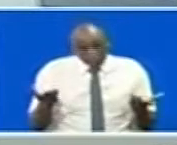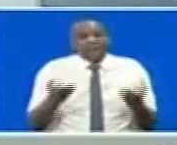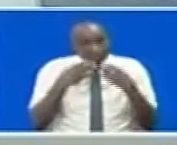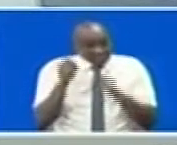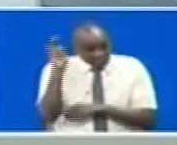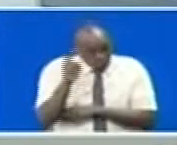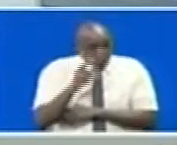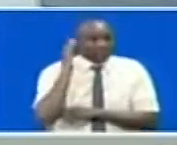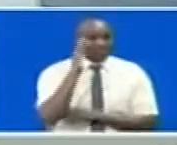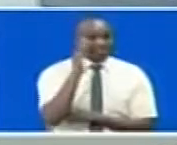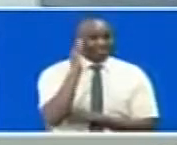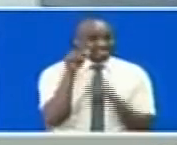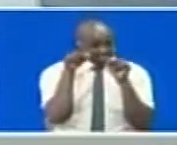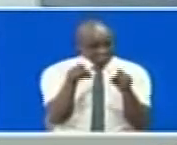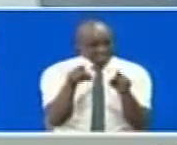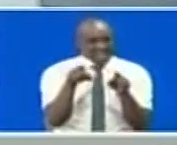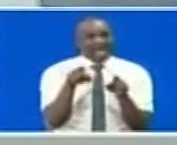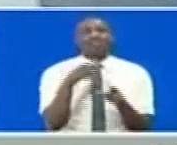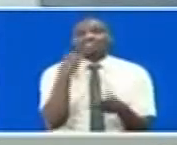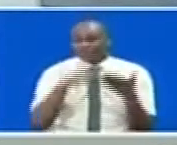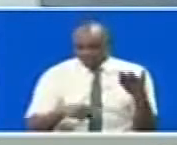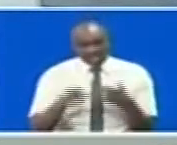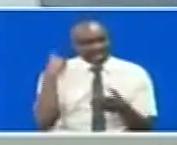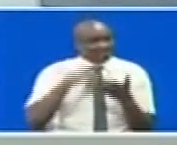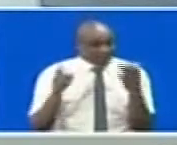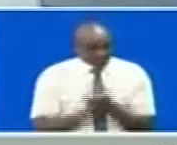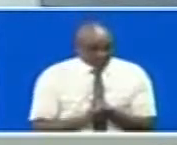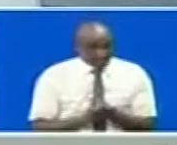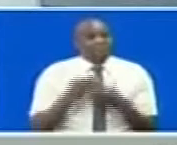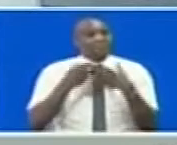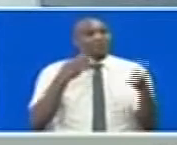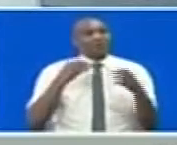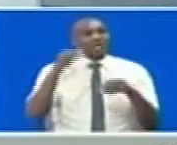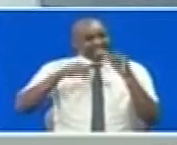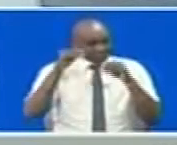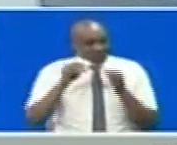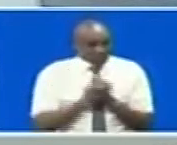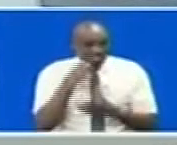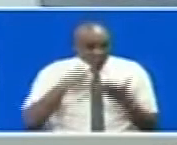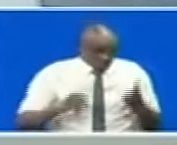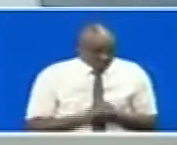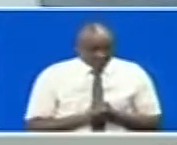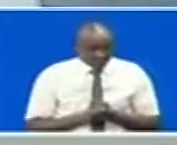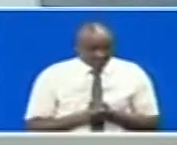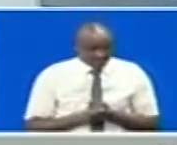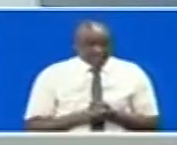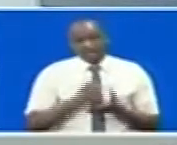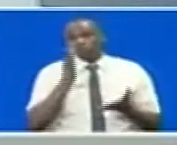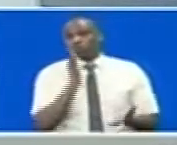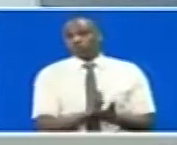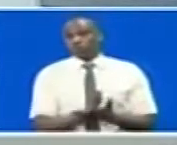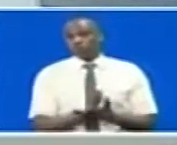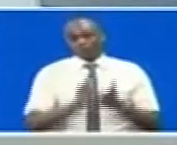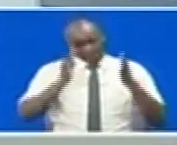president's final State of the Nation address that we had last week before the August 2017 election. And of course, the